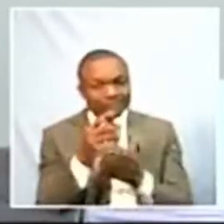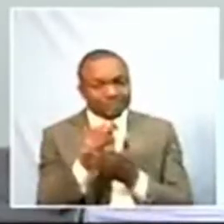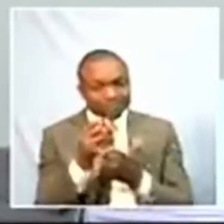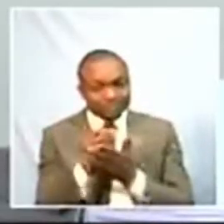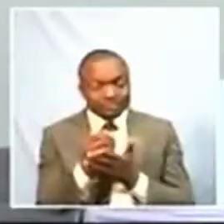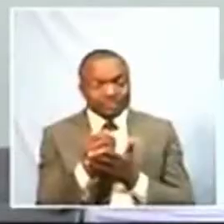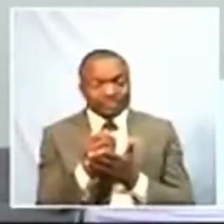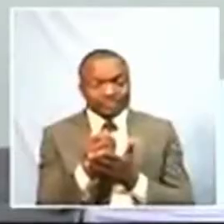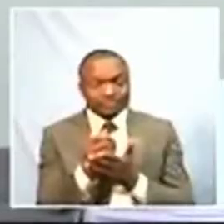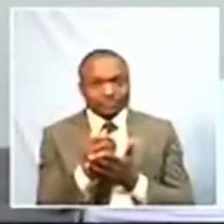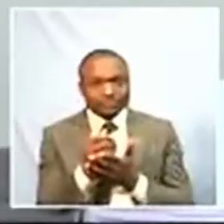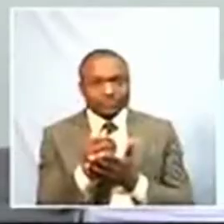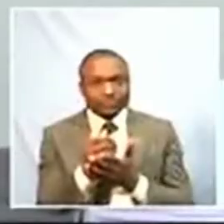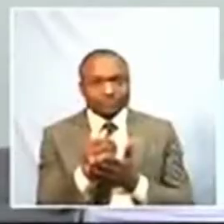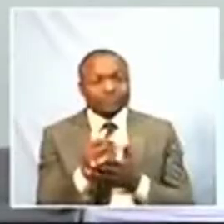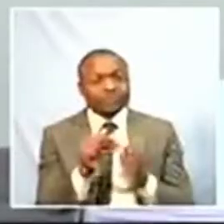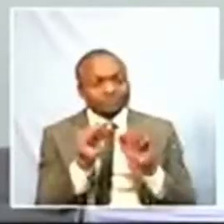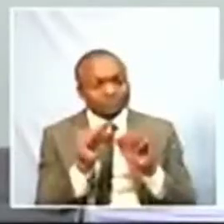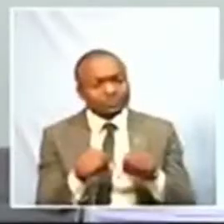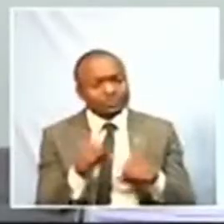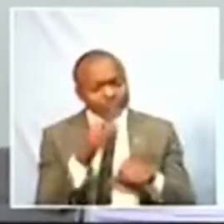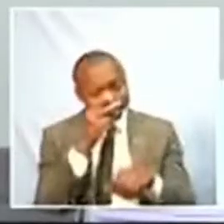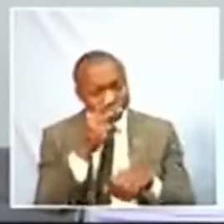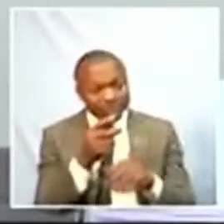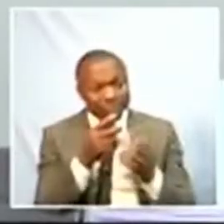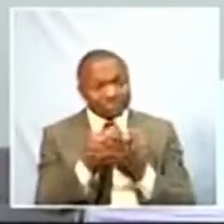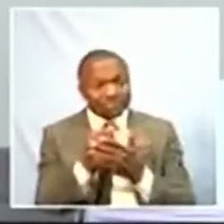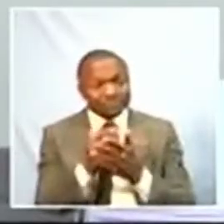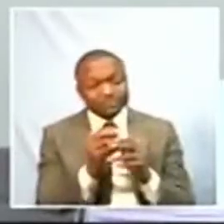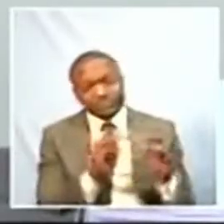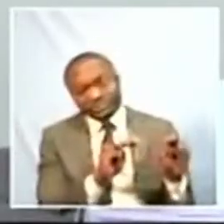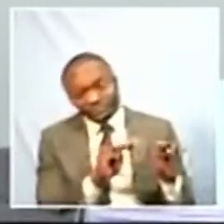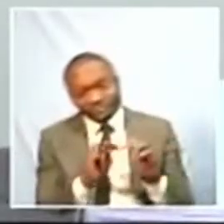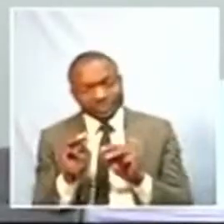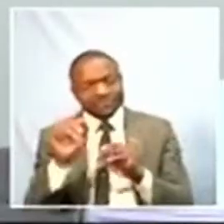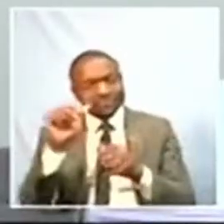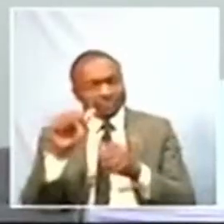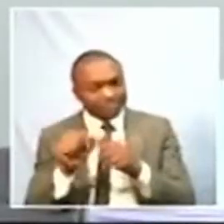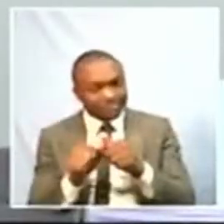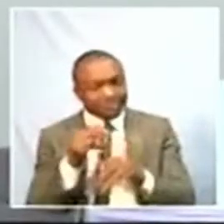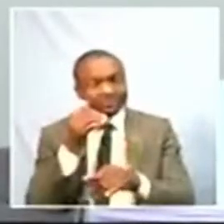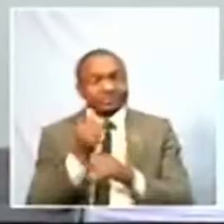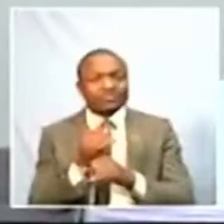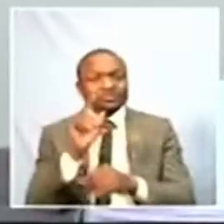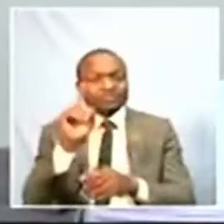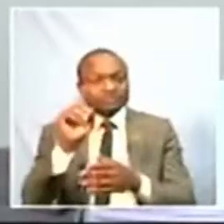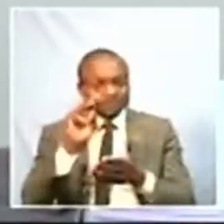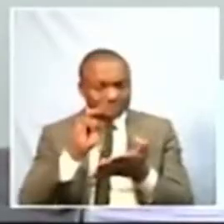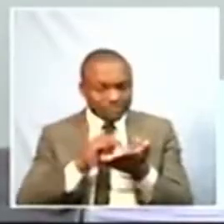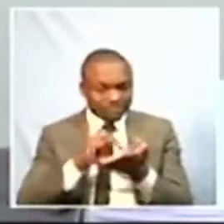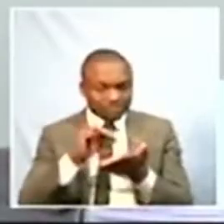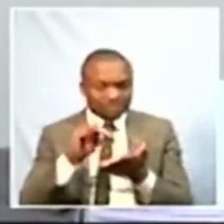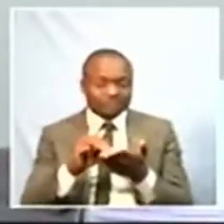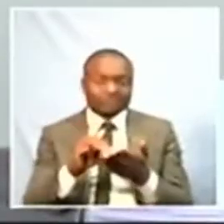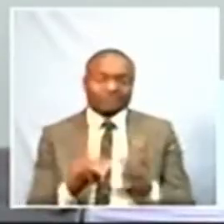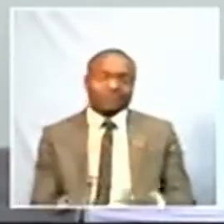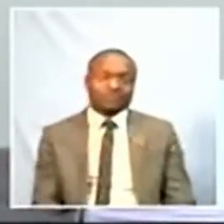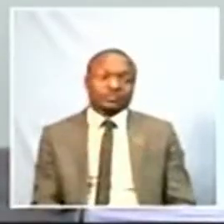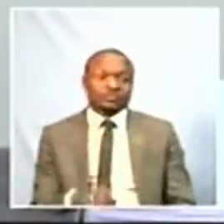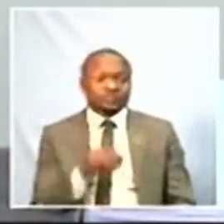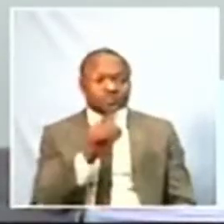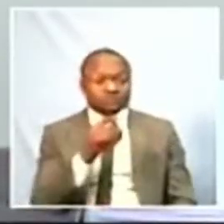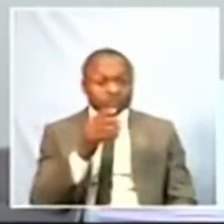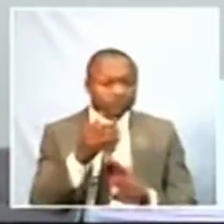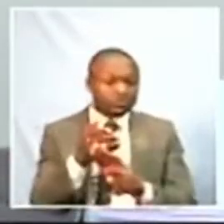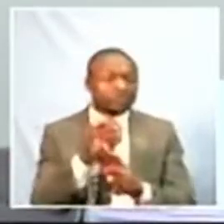you are putting it to us now. You could see the monies moving every year. It is 1 million. So you,